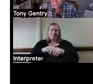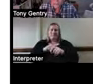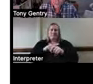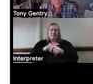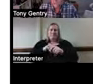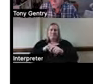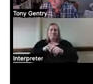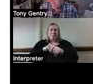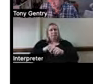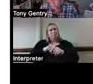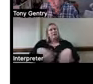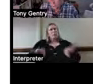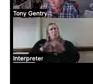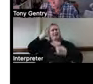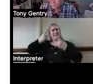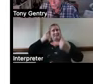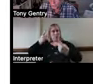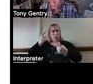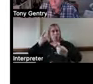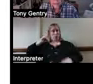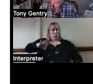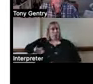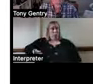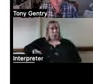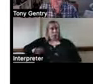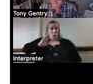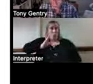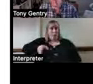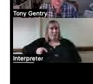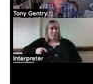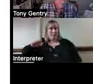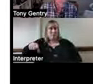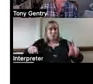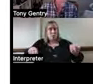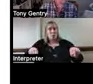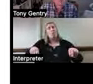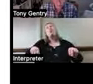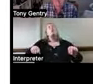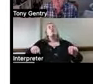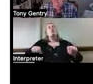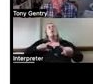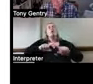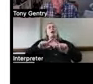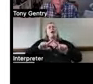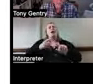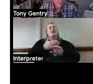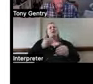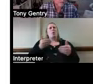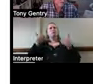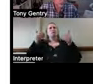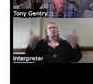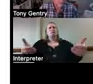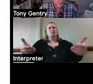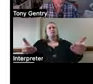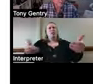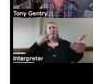is worth considering. But when I think of smart homes, I like to take a step back and consider what we're really